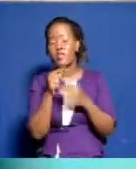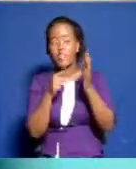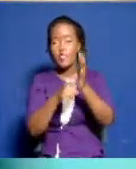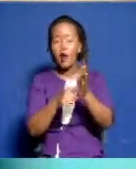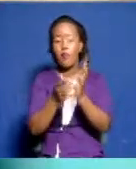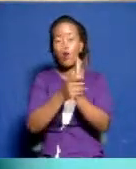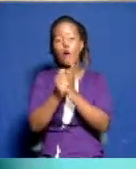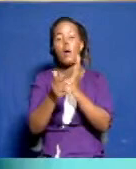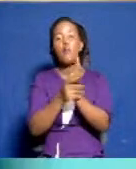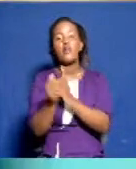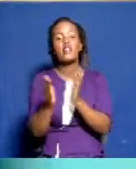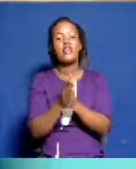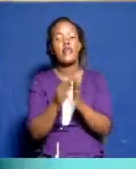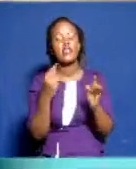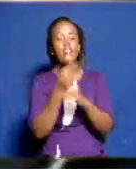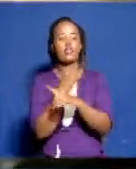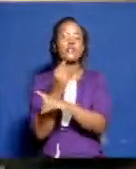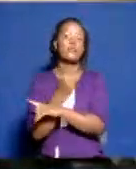and adulterated rice.